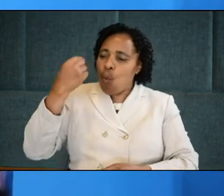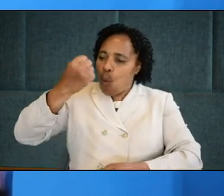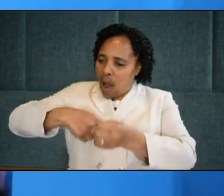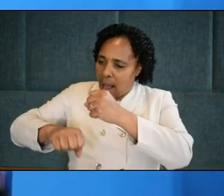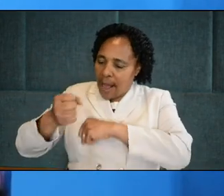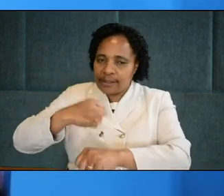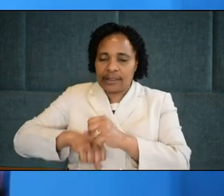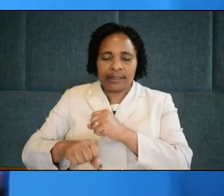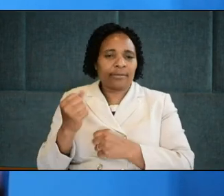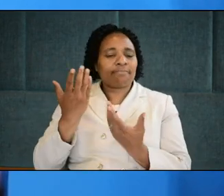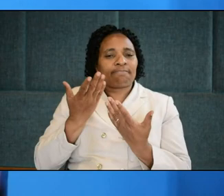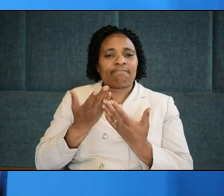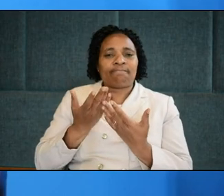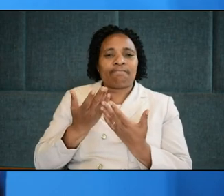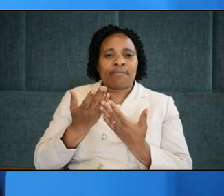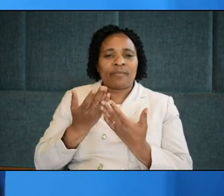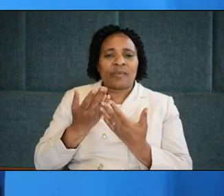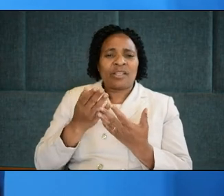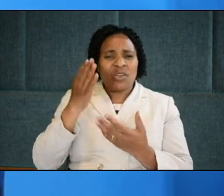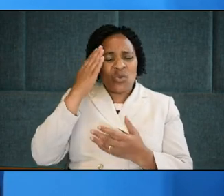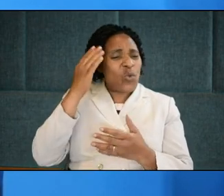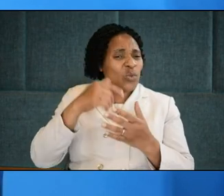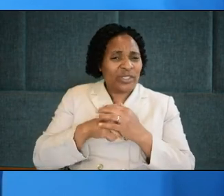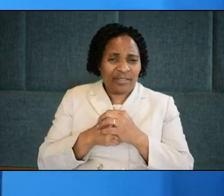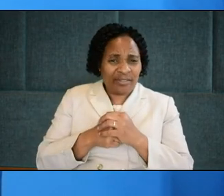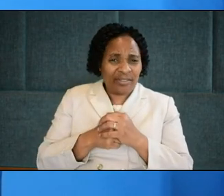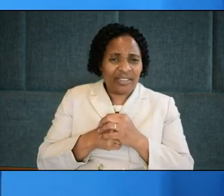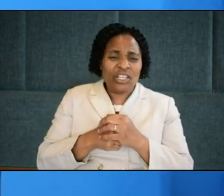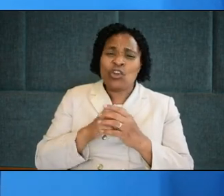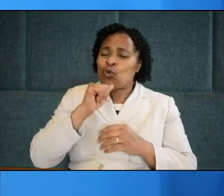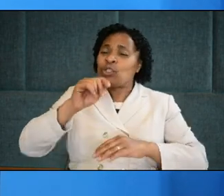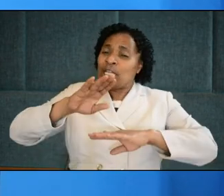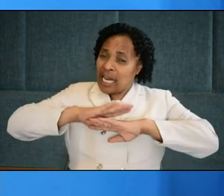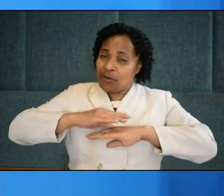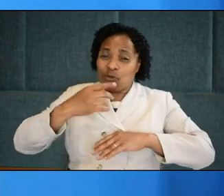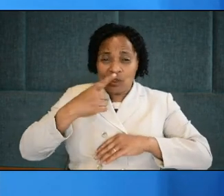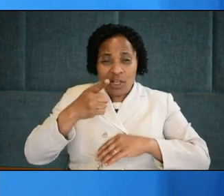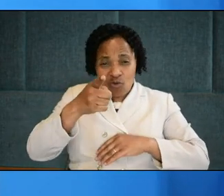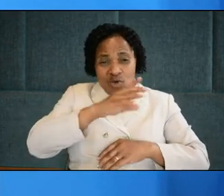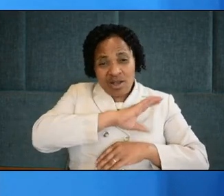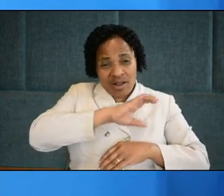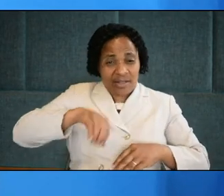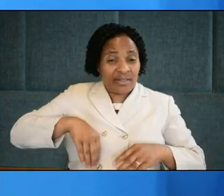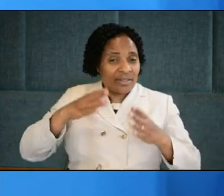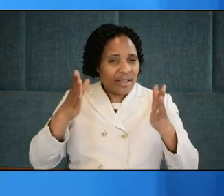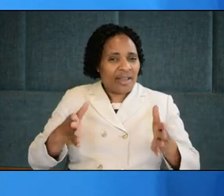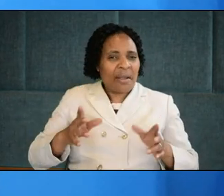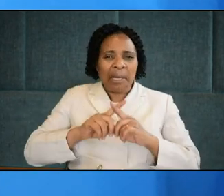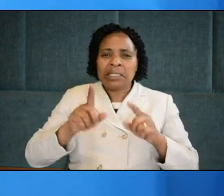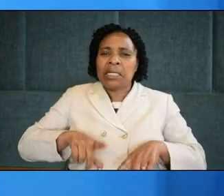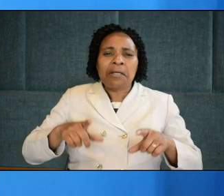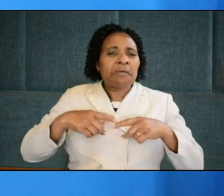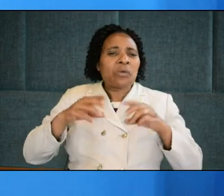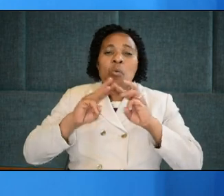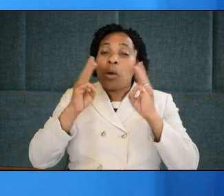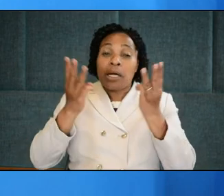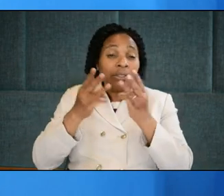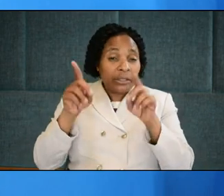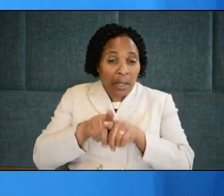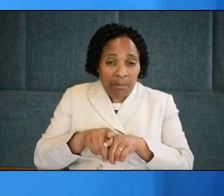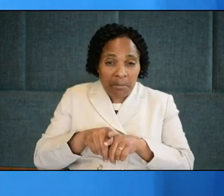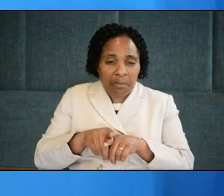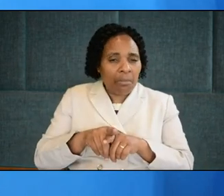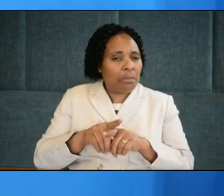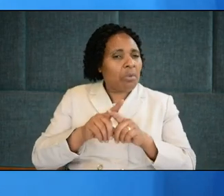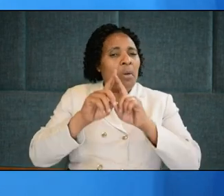it. Mm-hmm. You know, it is not enough to say that you're a Christian, but you're living like the world. You have to